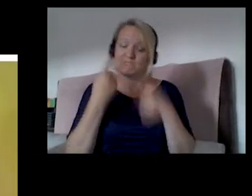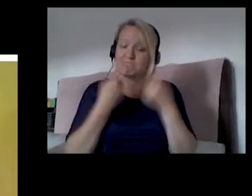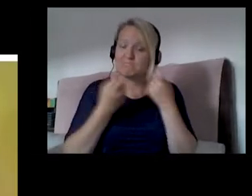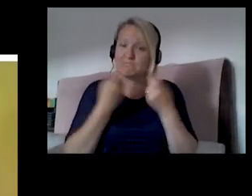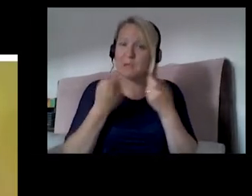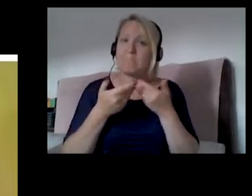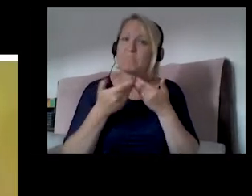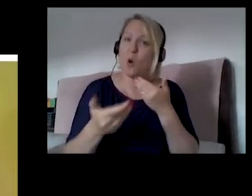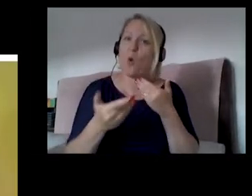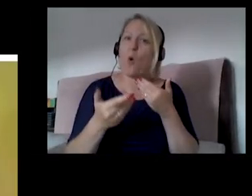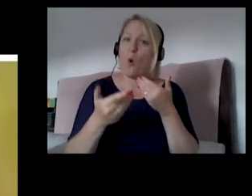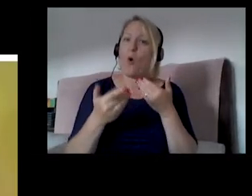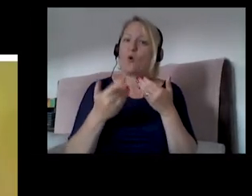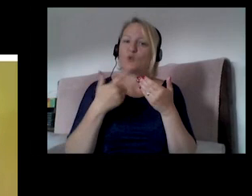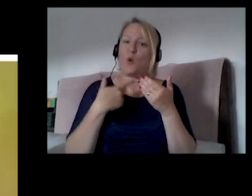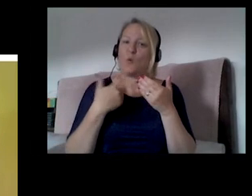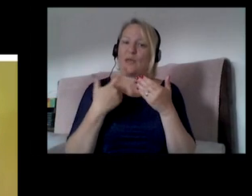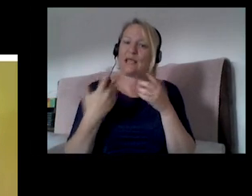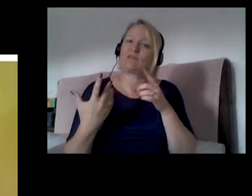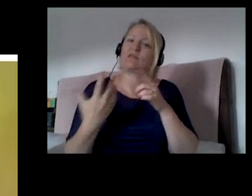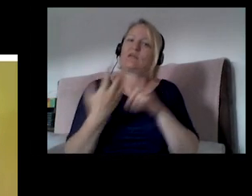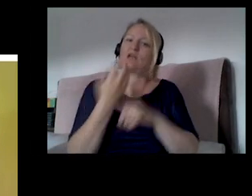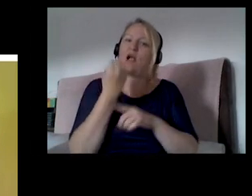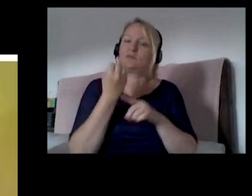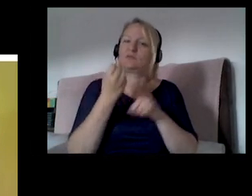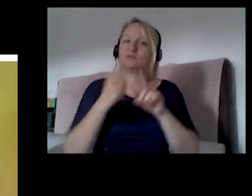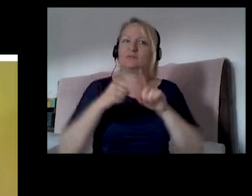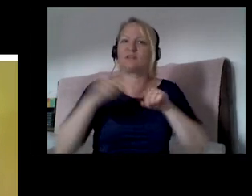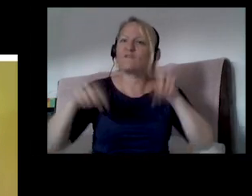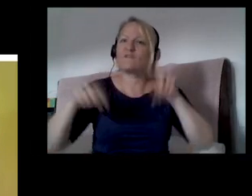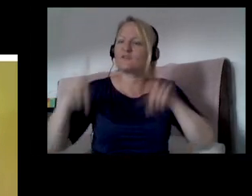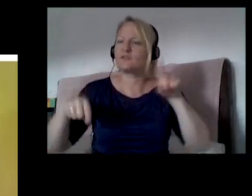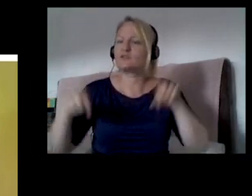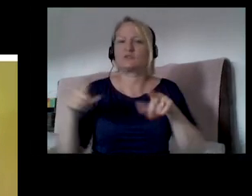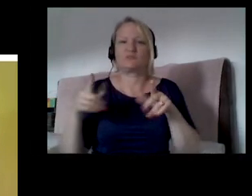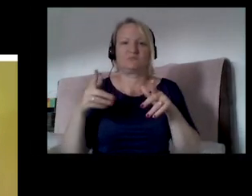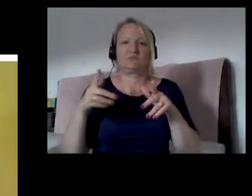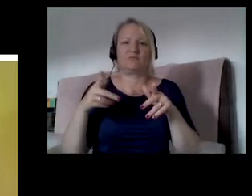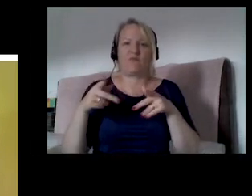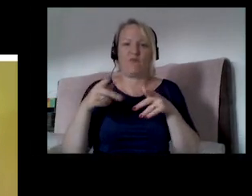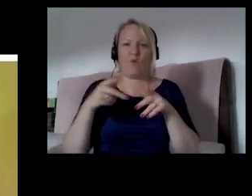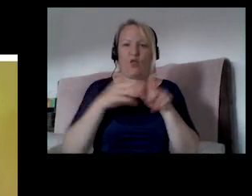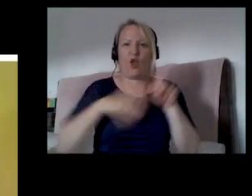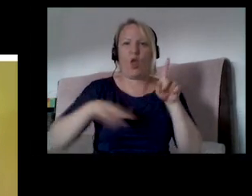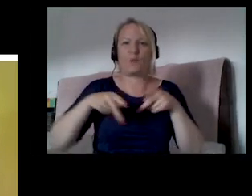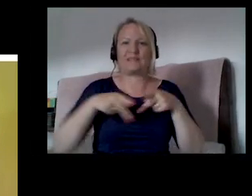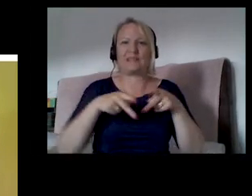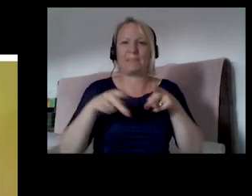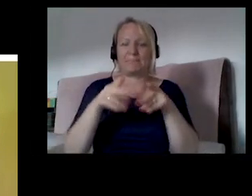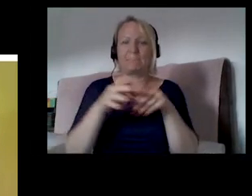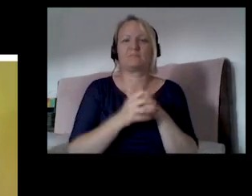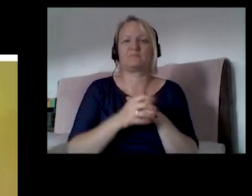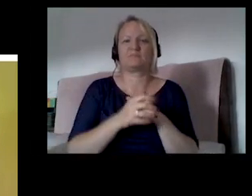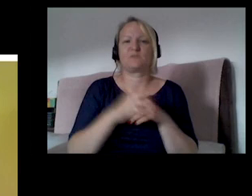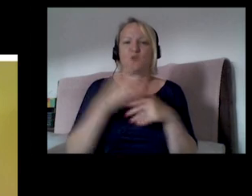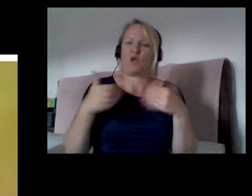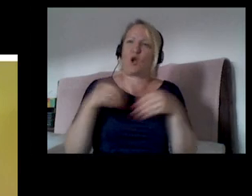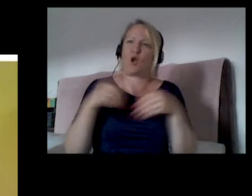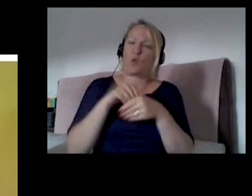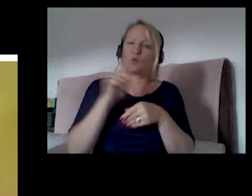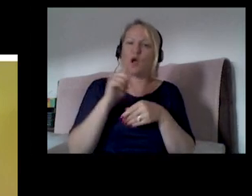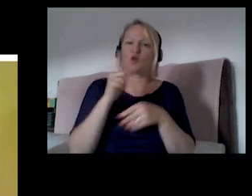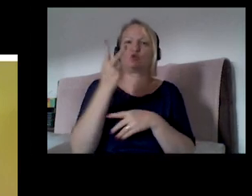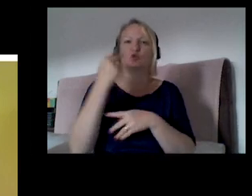But where we've been able to, we've gone further, and we will be delivering a net gain in biodiversity values across the Lower Thames Crossing